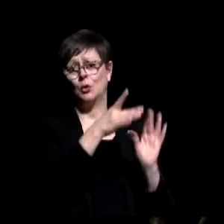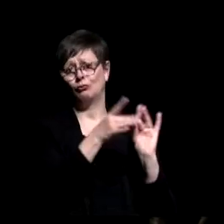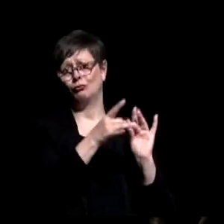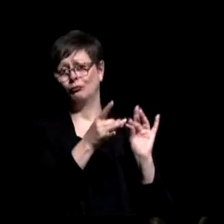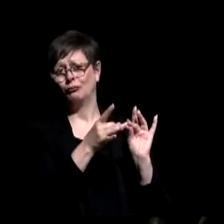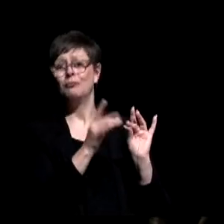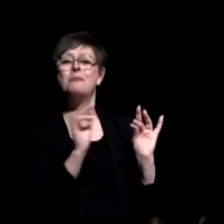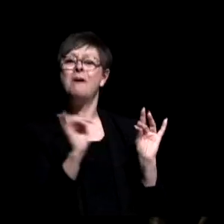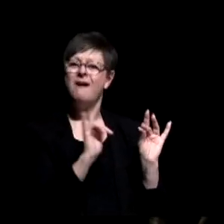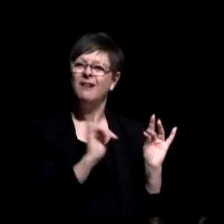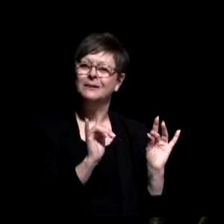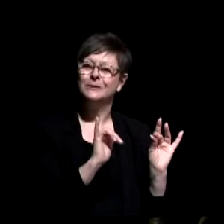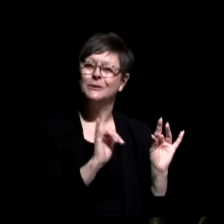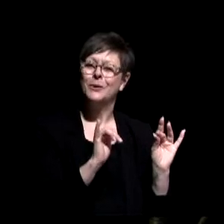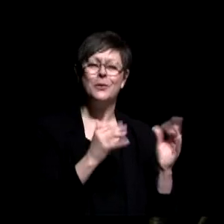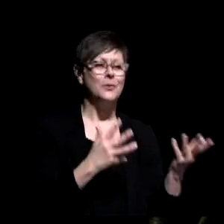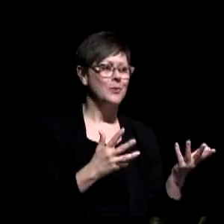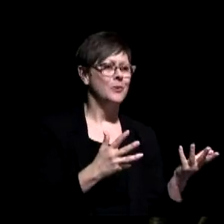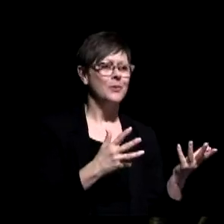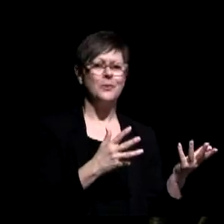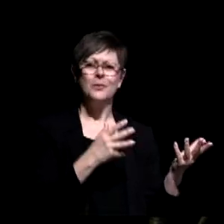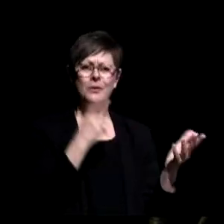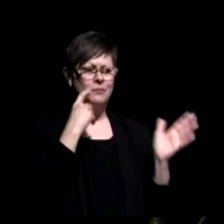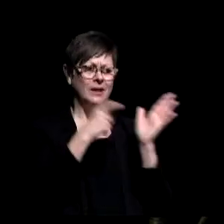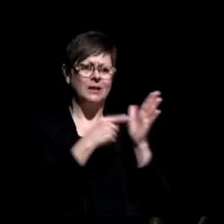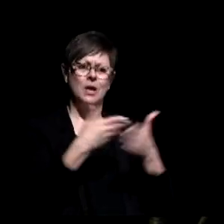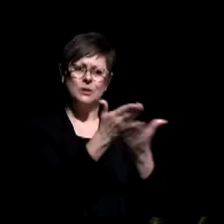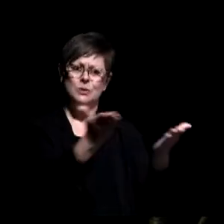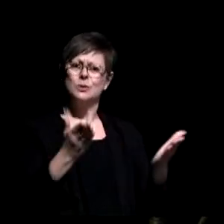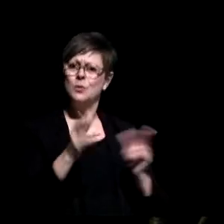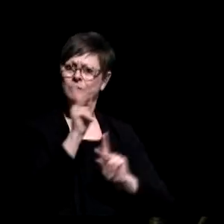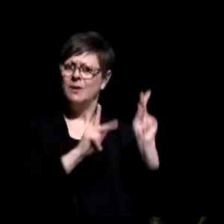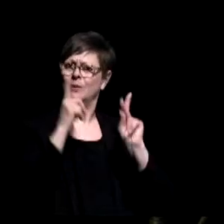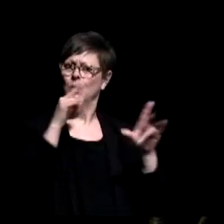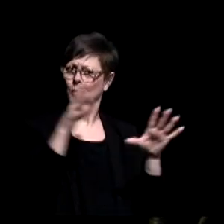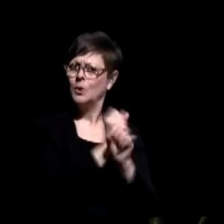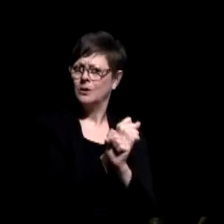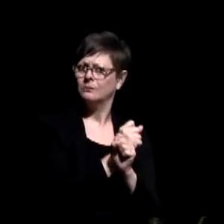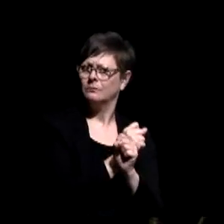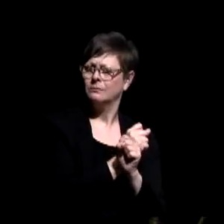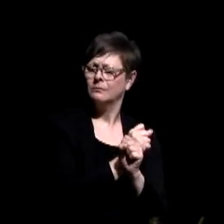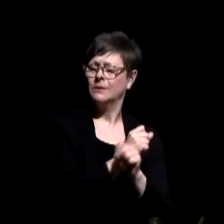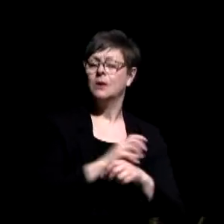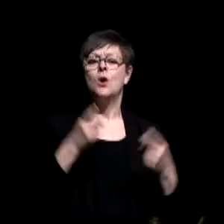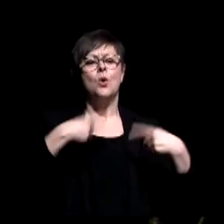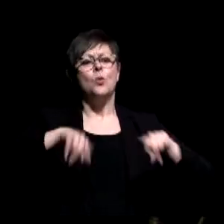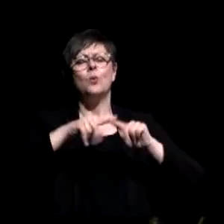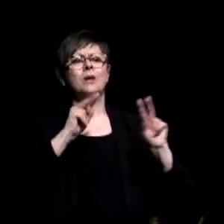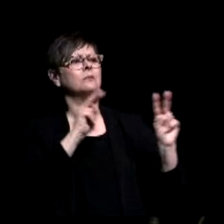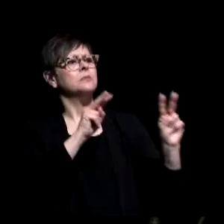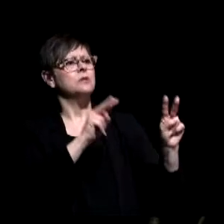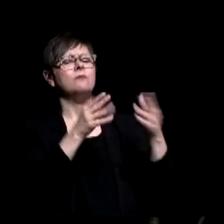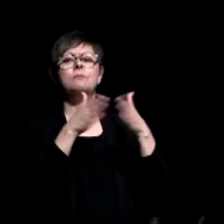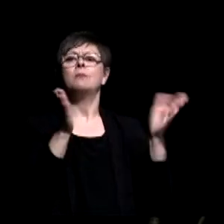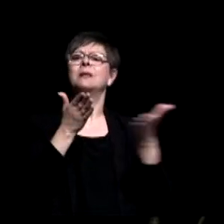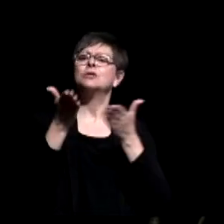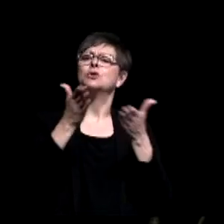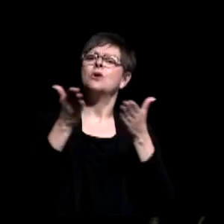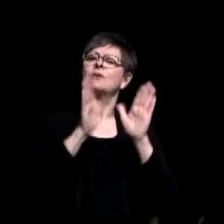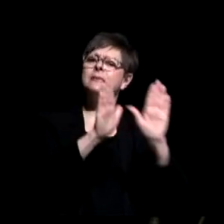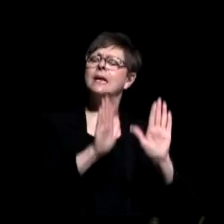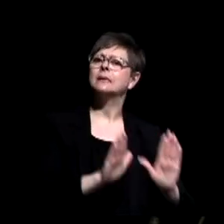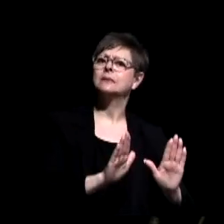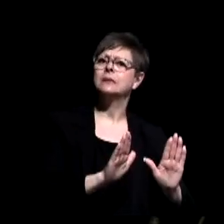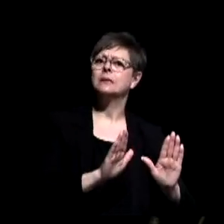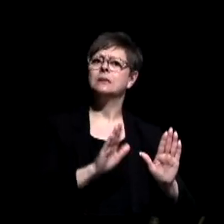also for being here with us today to recognize these recipients. We observe public service excellence in every